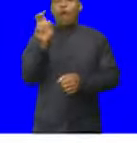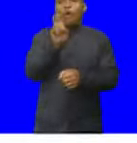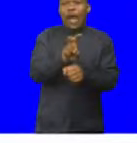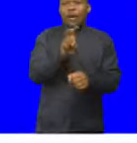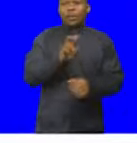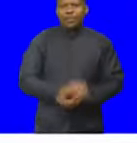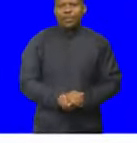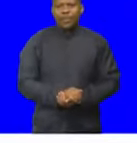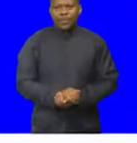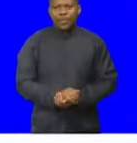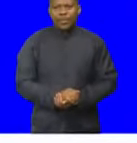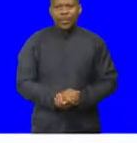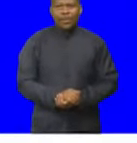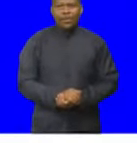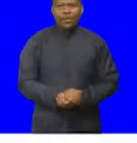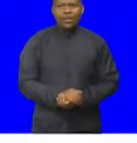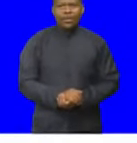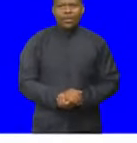wadube kumathetha.